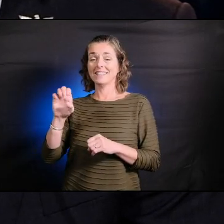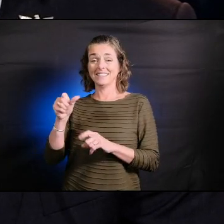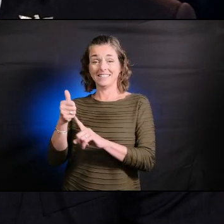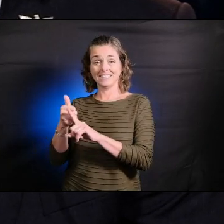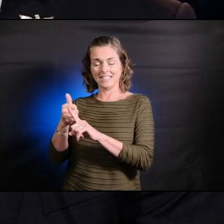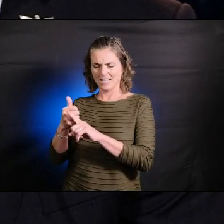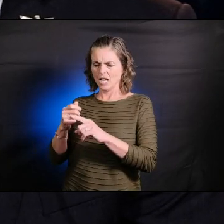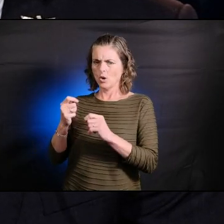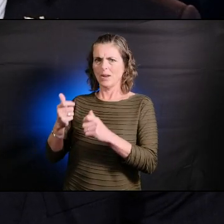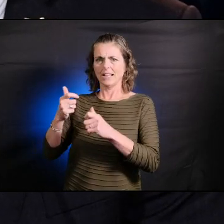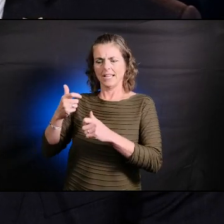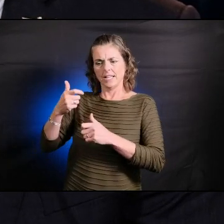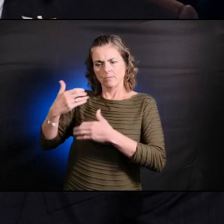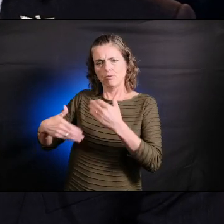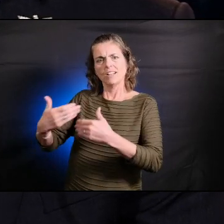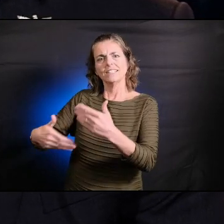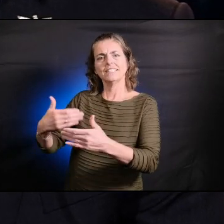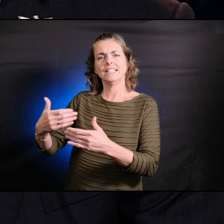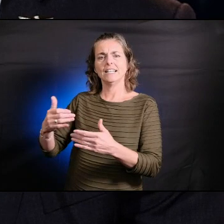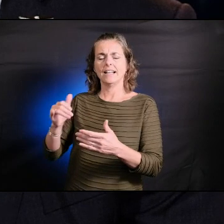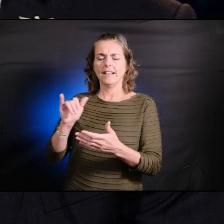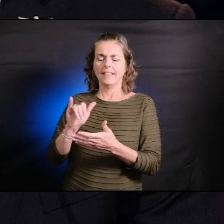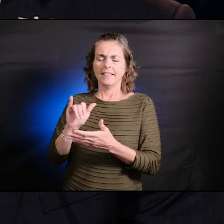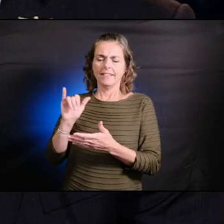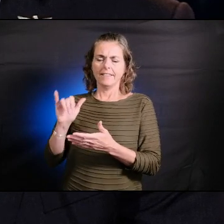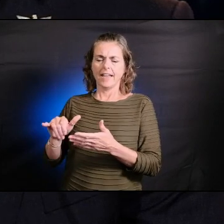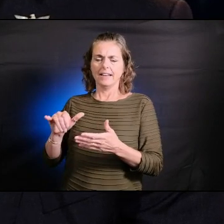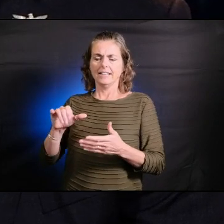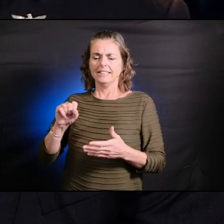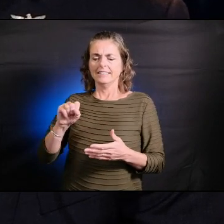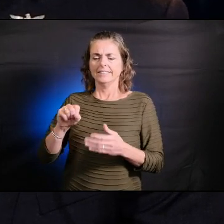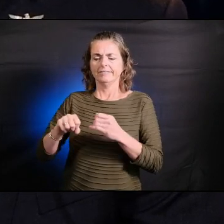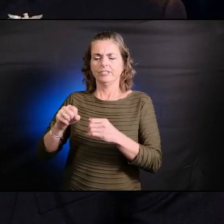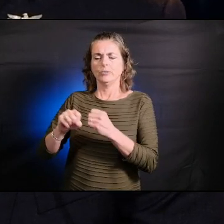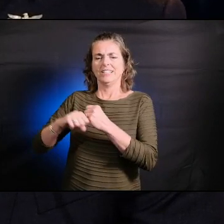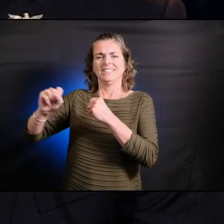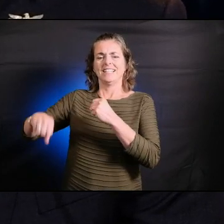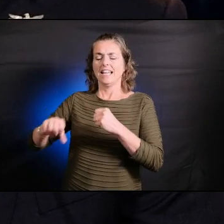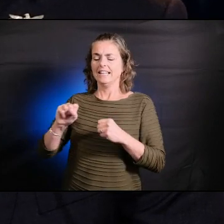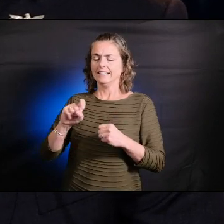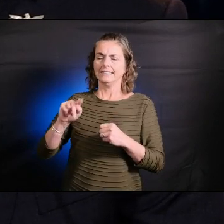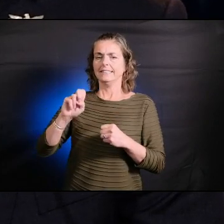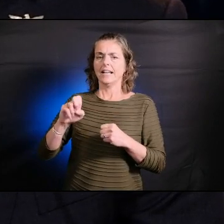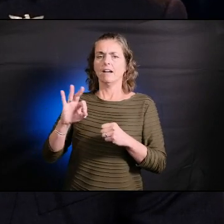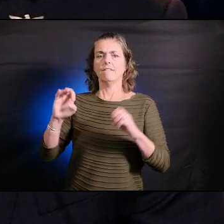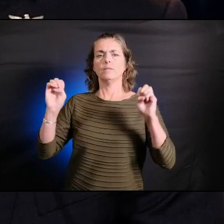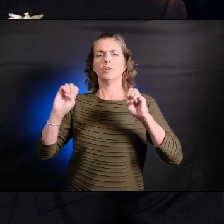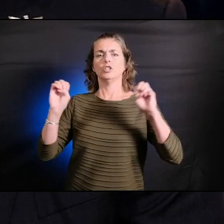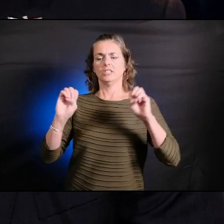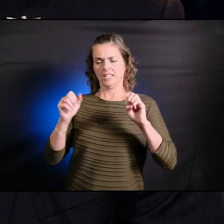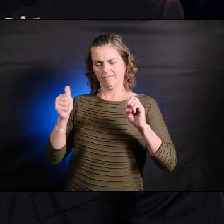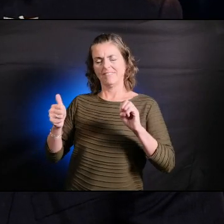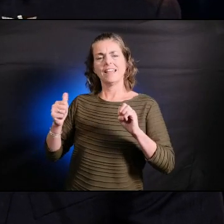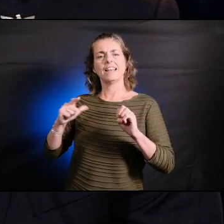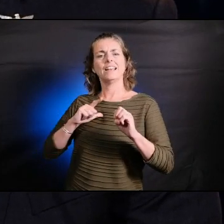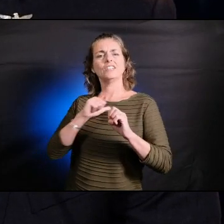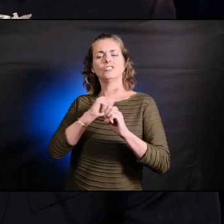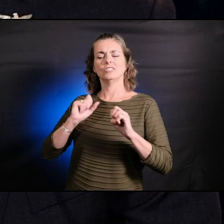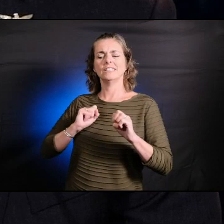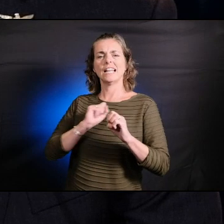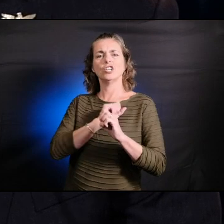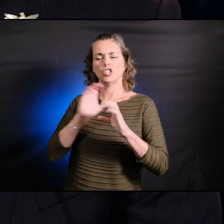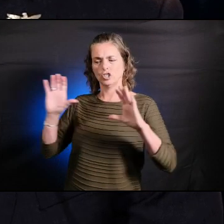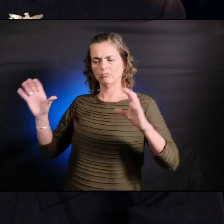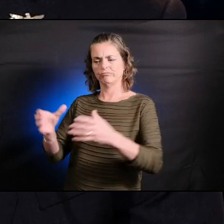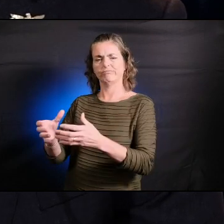processing the extension of the state of emergency. They have been very responsive in this. Thank you very much,